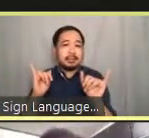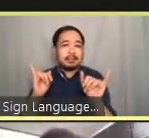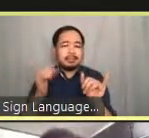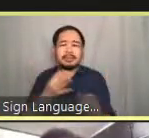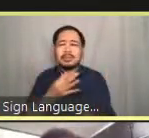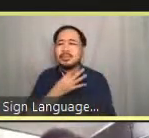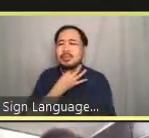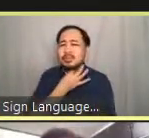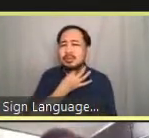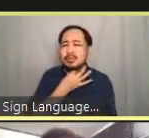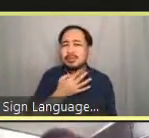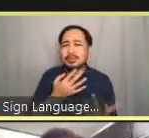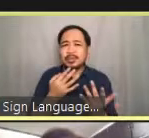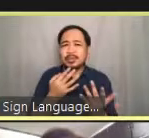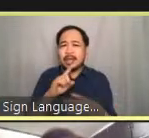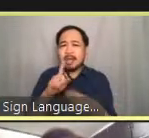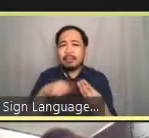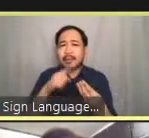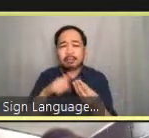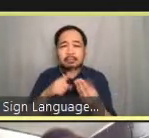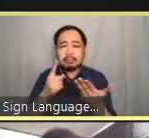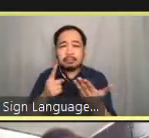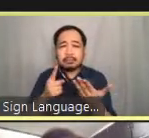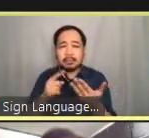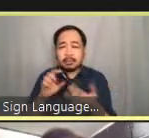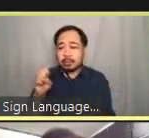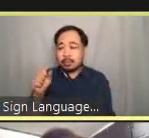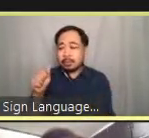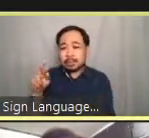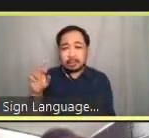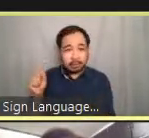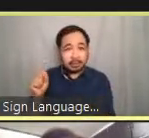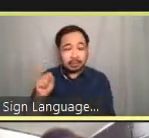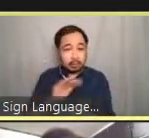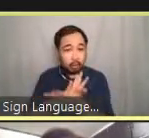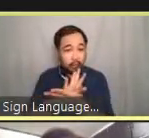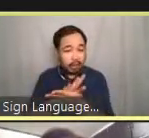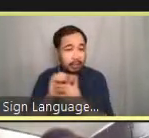curious as to whether certain is